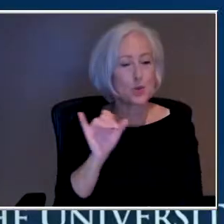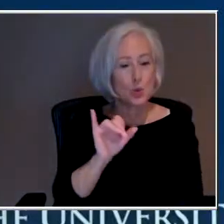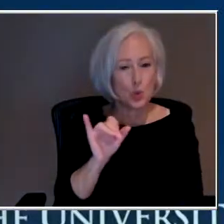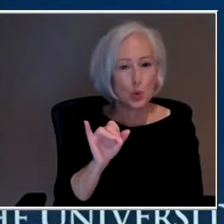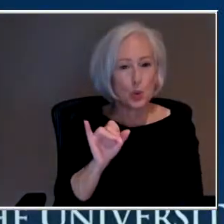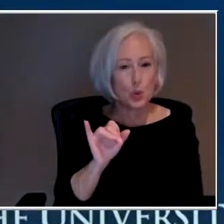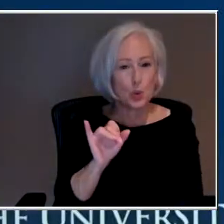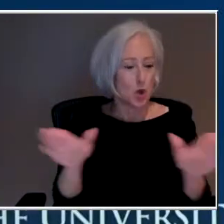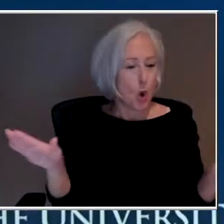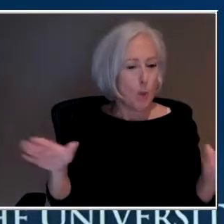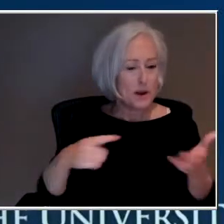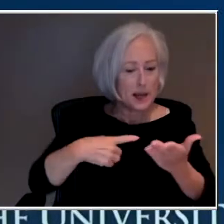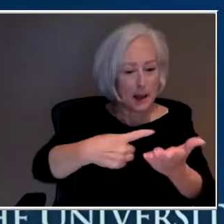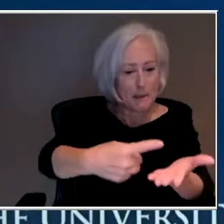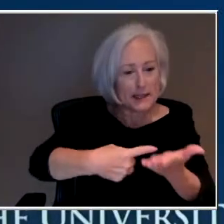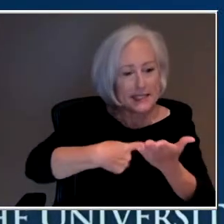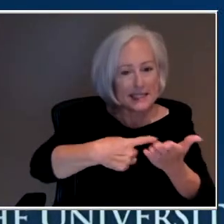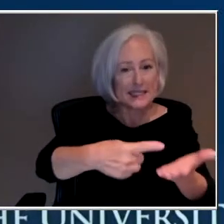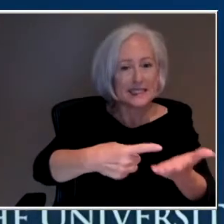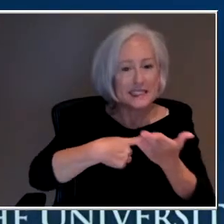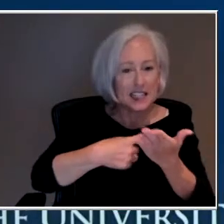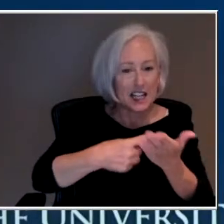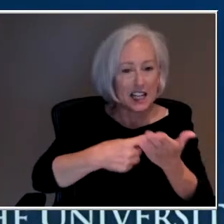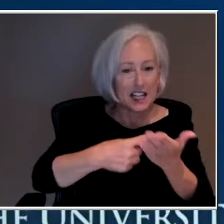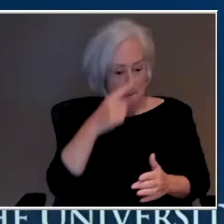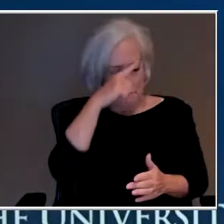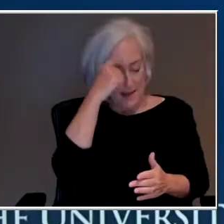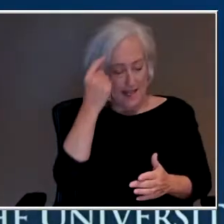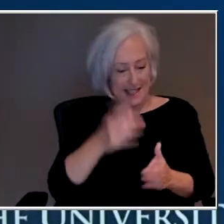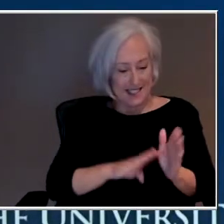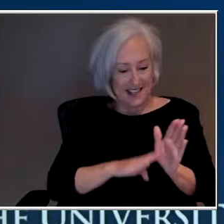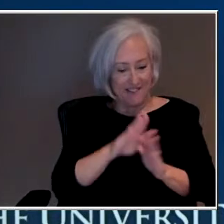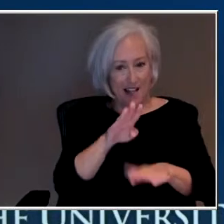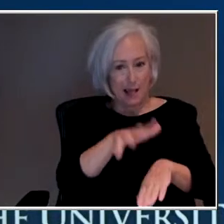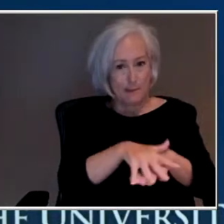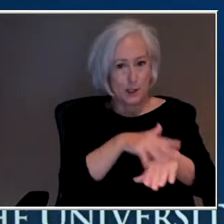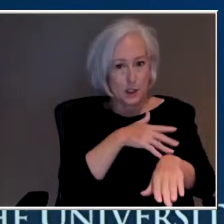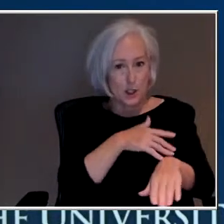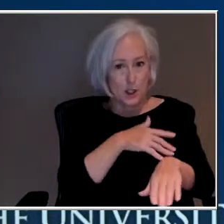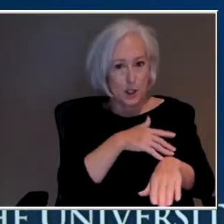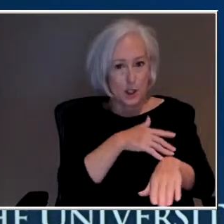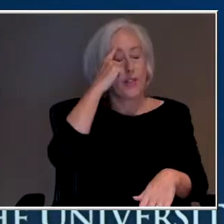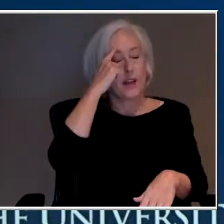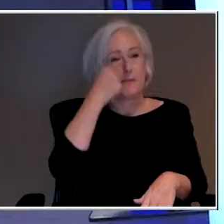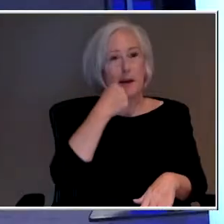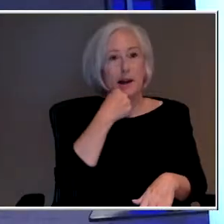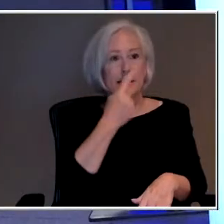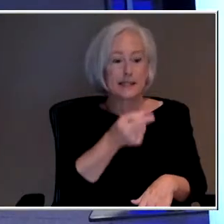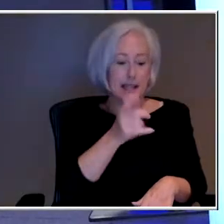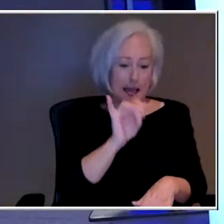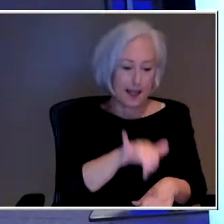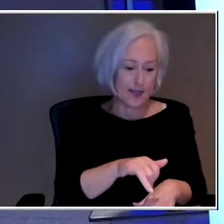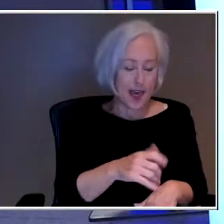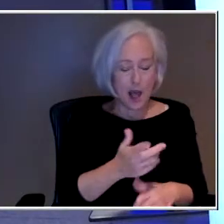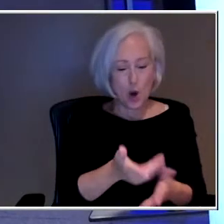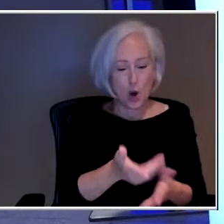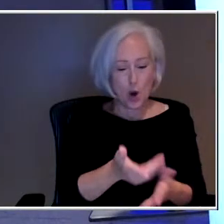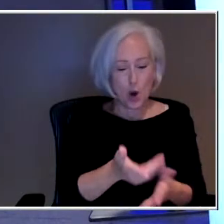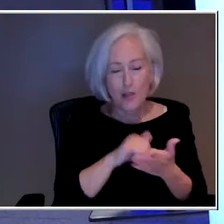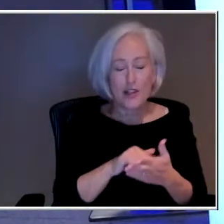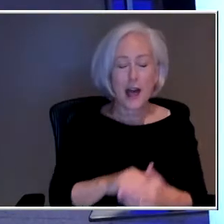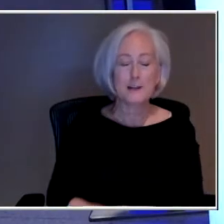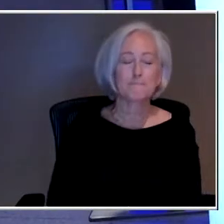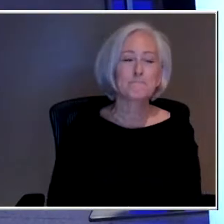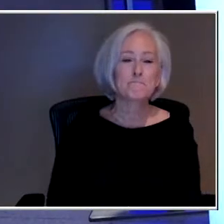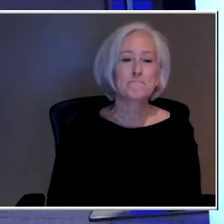because a lot of times these are things that develop slowly for kids over time, and so they don't think to mention it or ask you about. Yen has a question, and this may